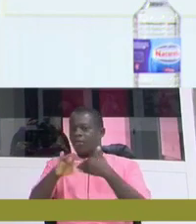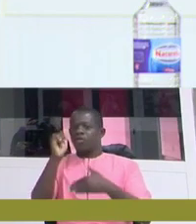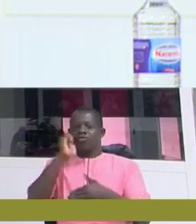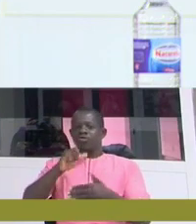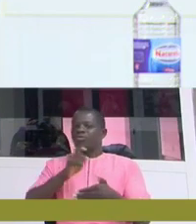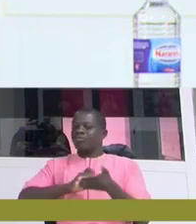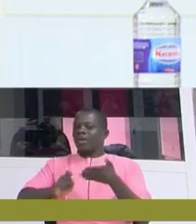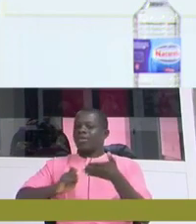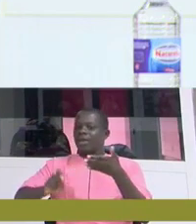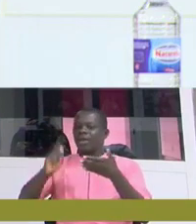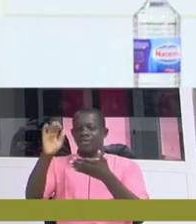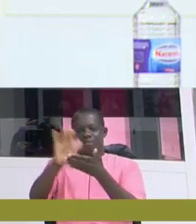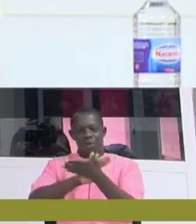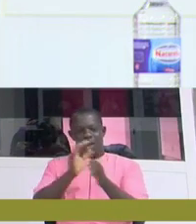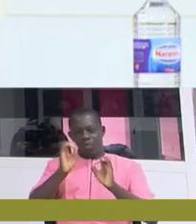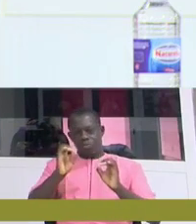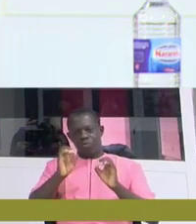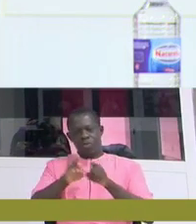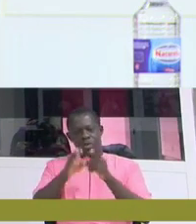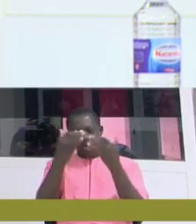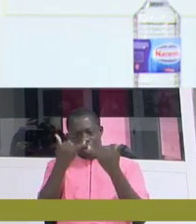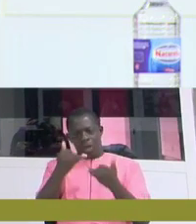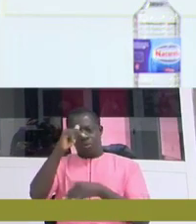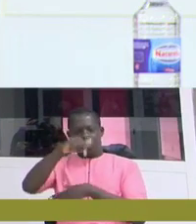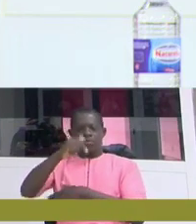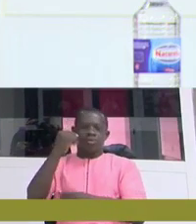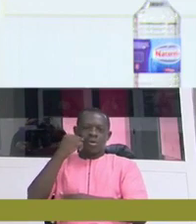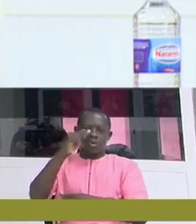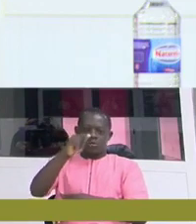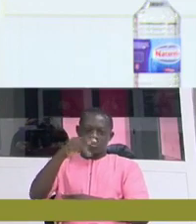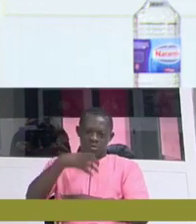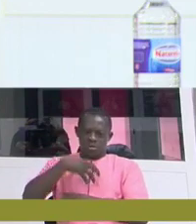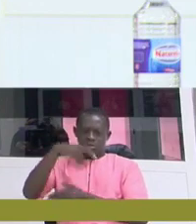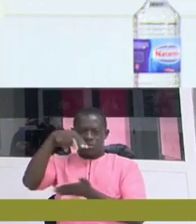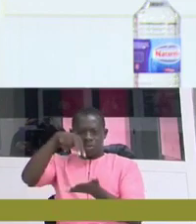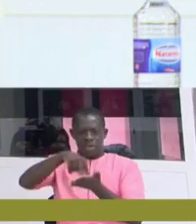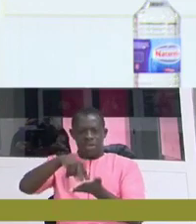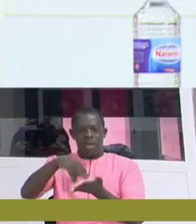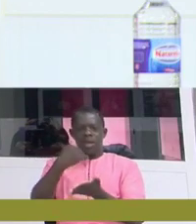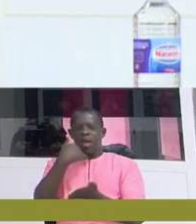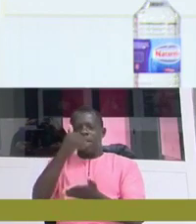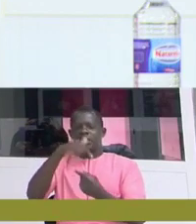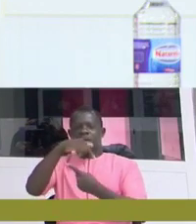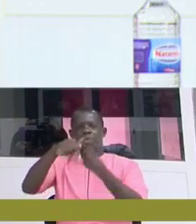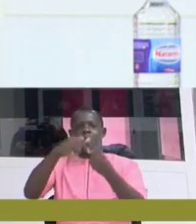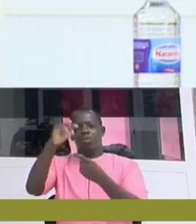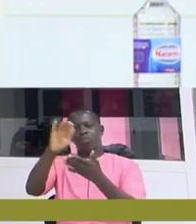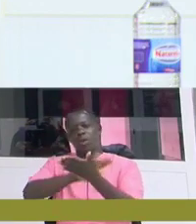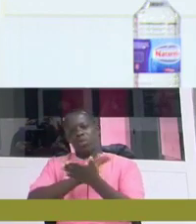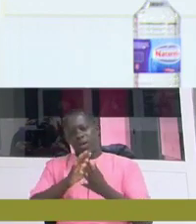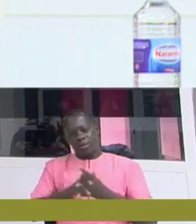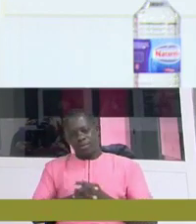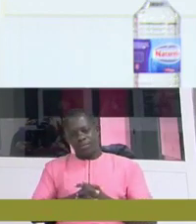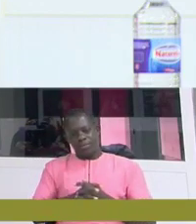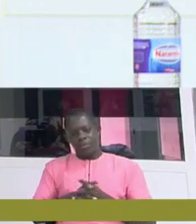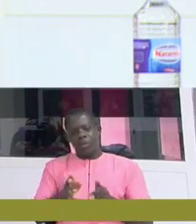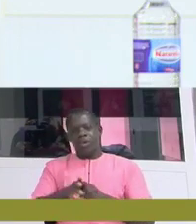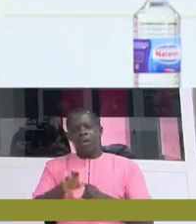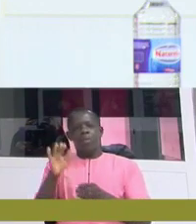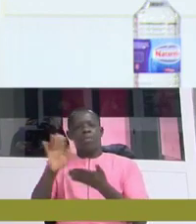By word of mouth. But we didn't take our hands to write. Today you are standing here asking me about a document. I